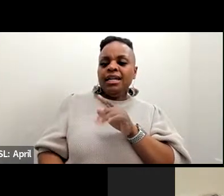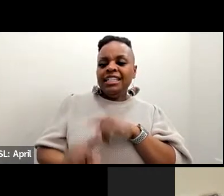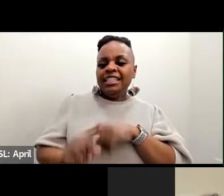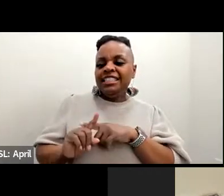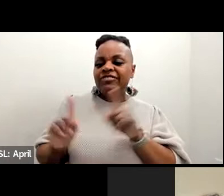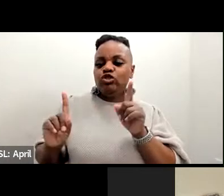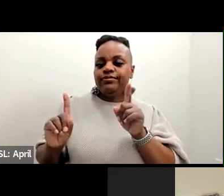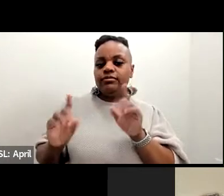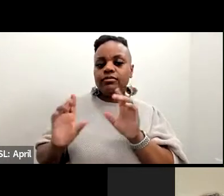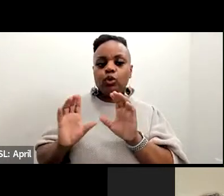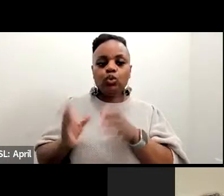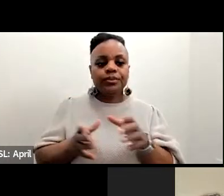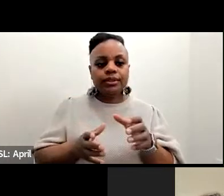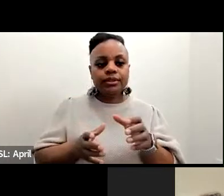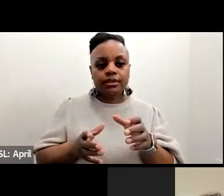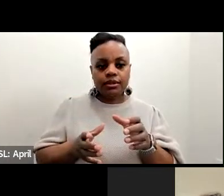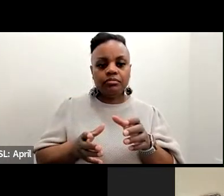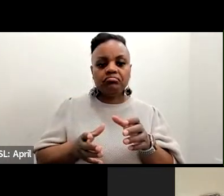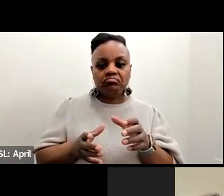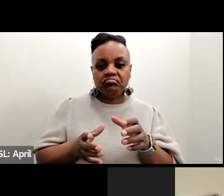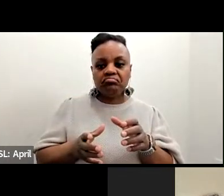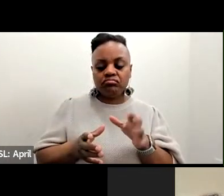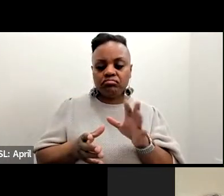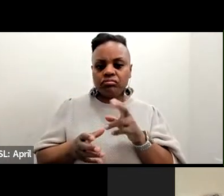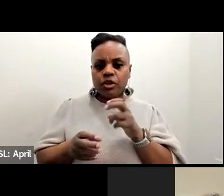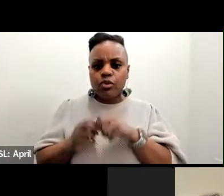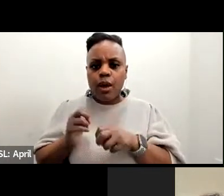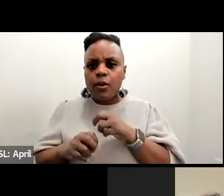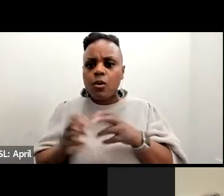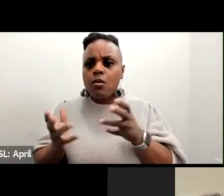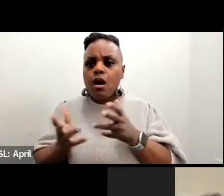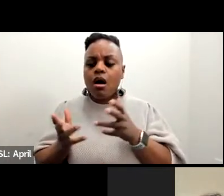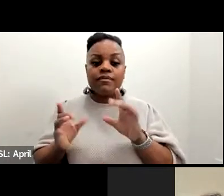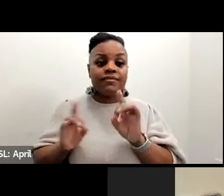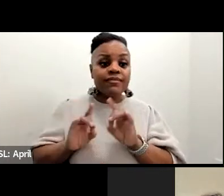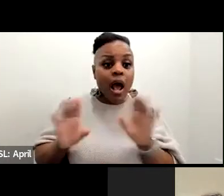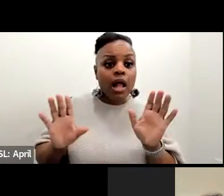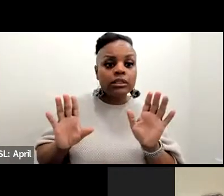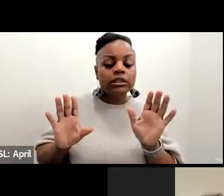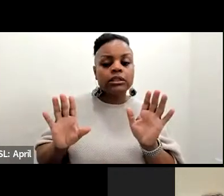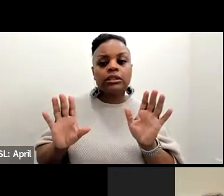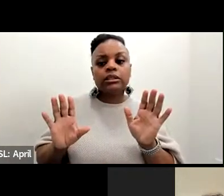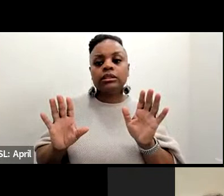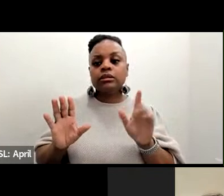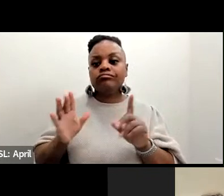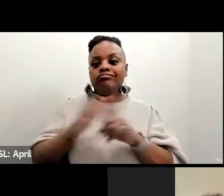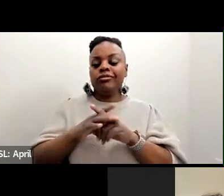of the Islamic world in modern times. So can you tell us